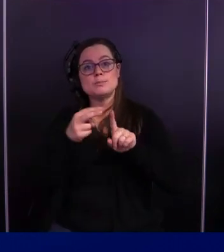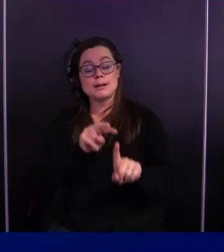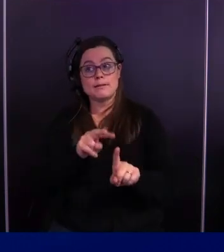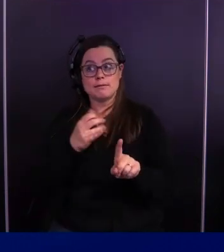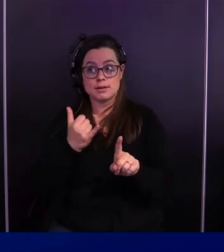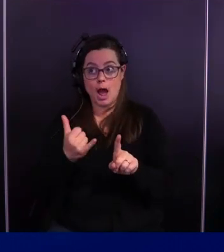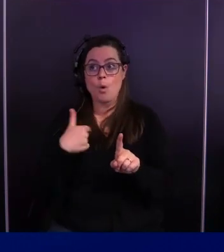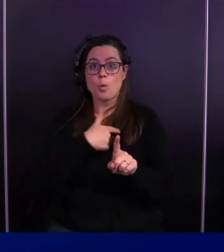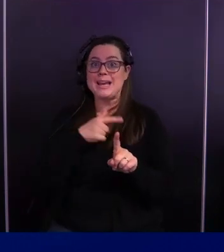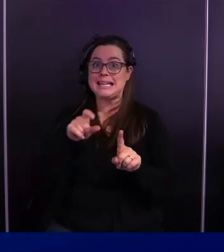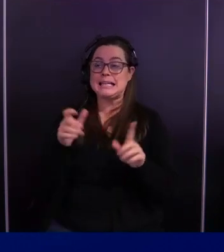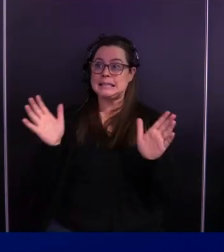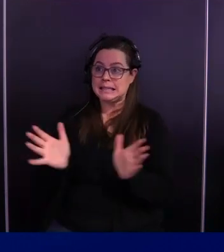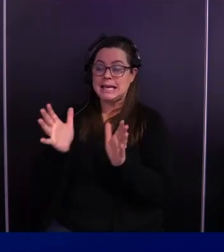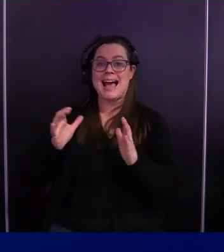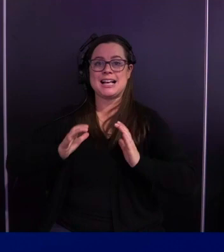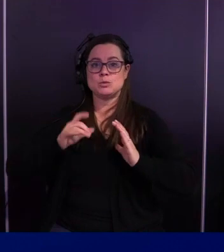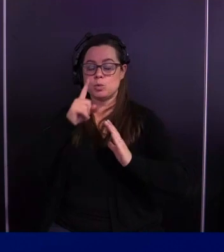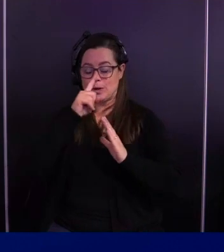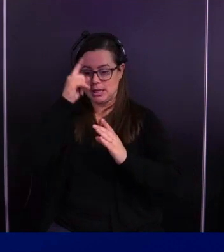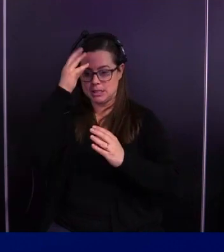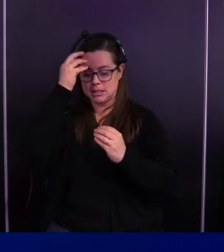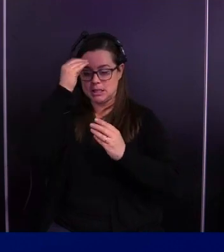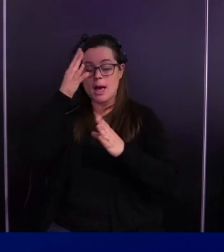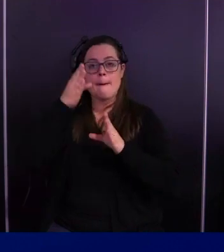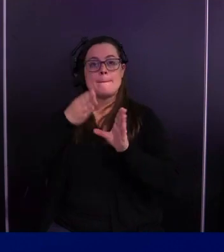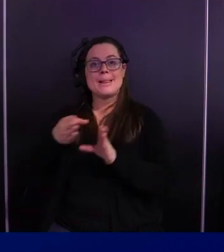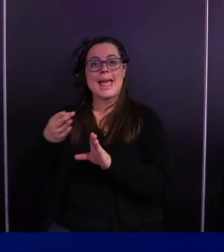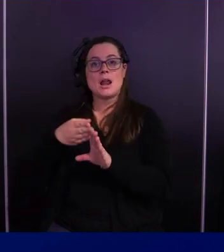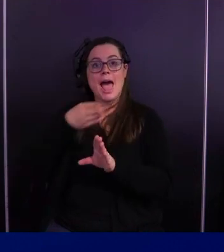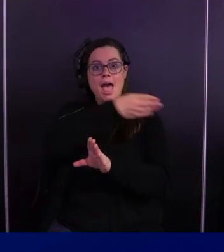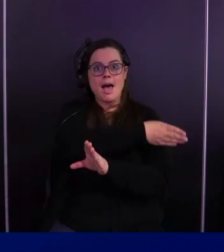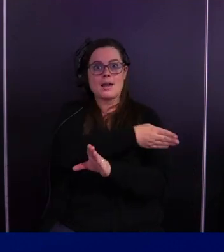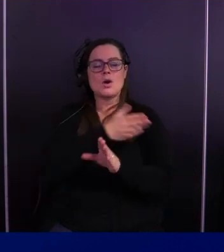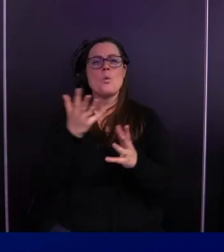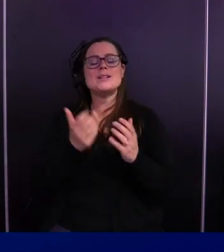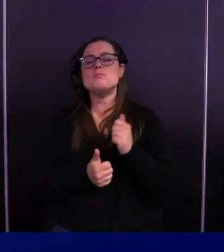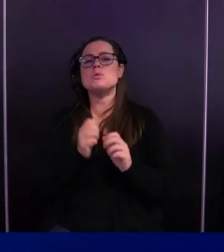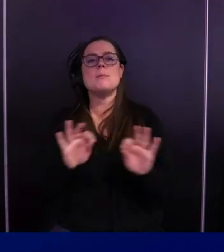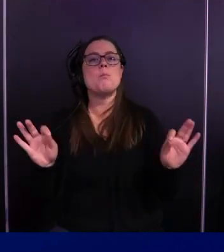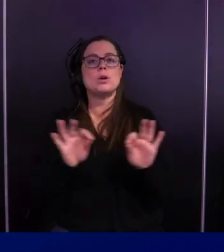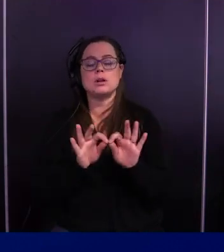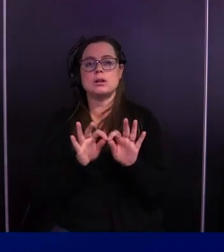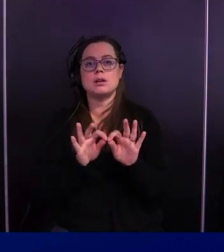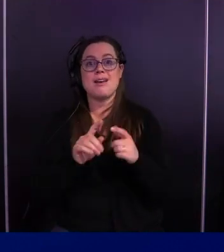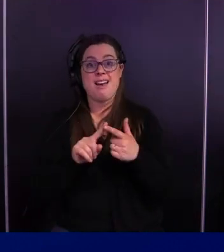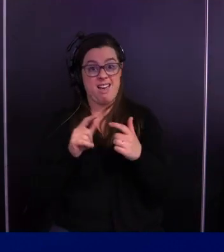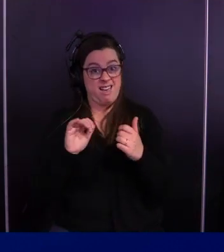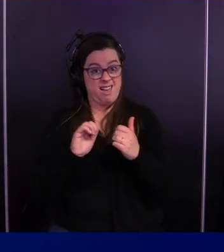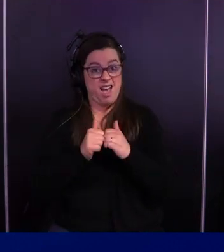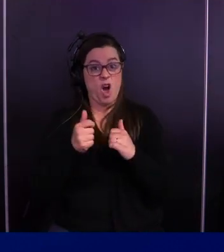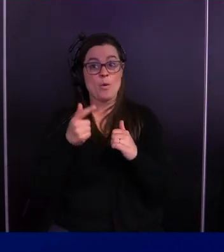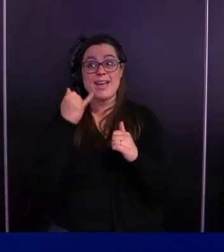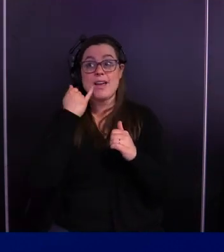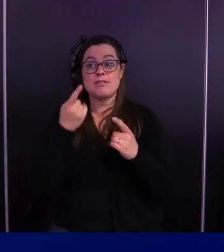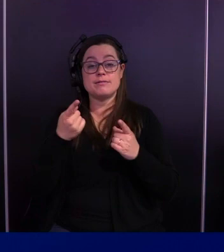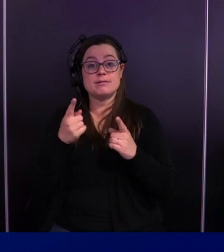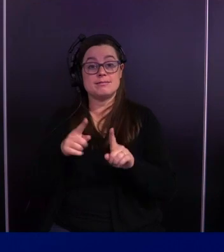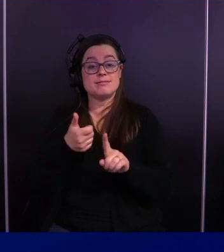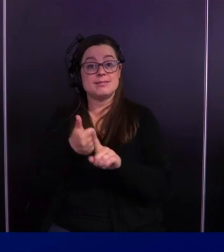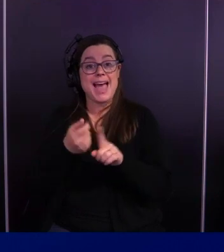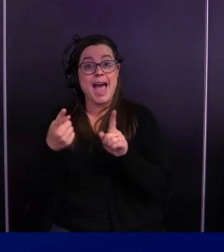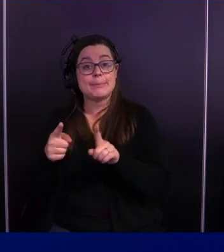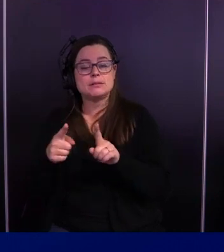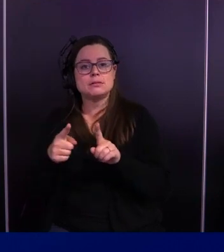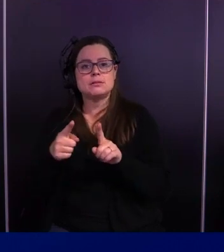need customers to think about is like what's super important. How am I recovering it? Stuff like that. With that